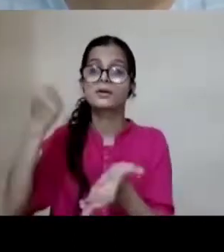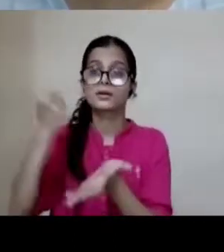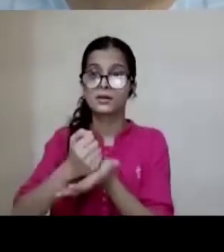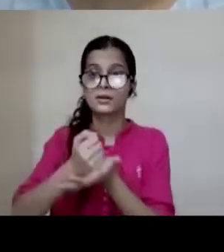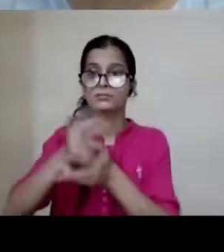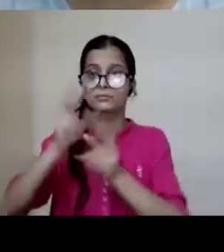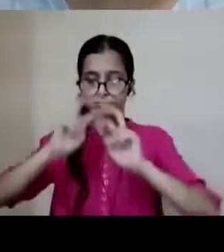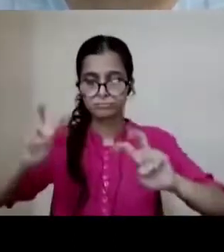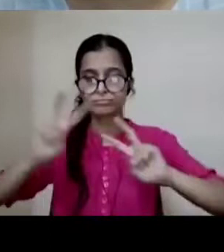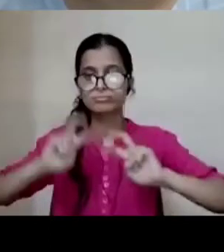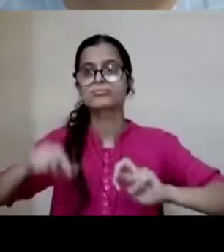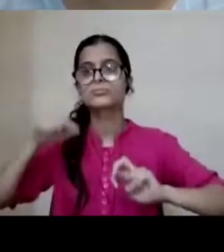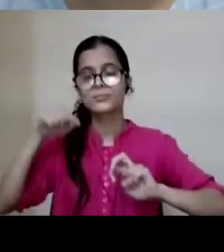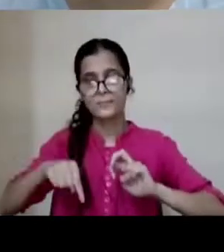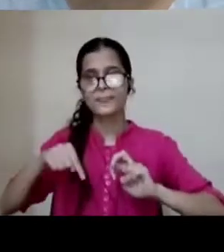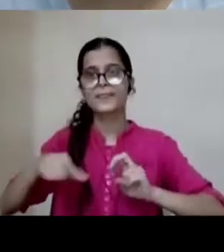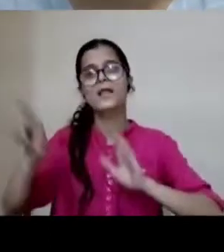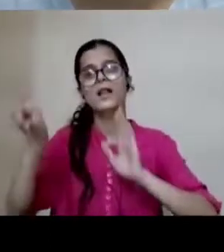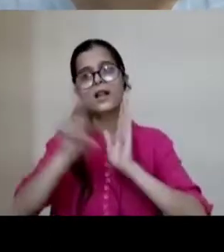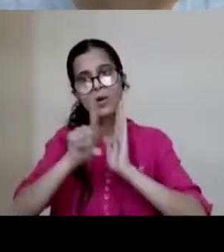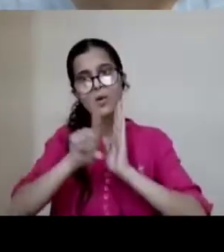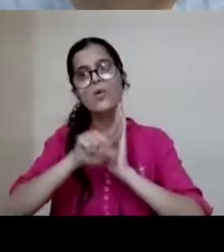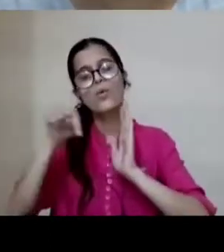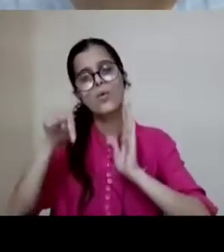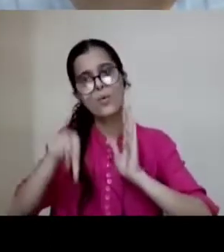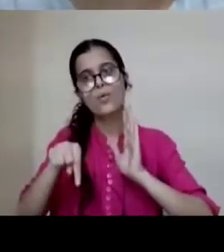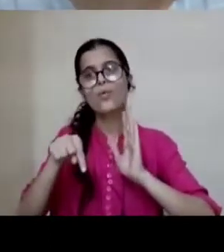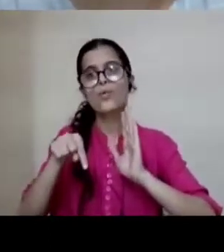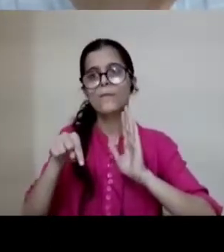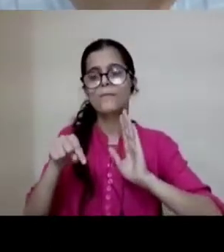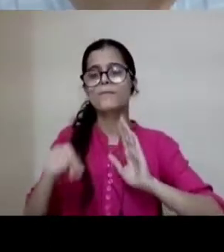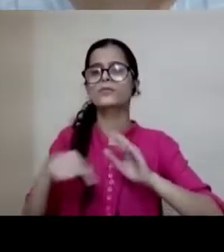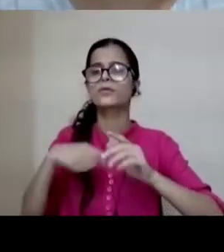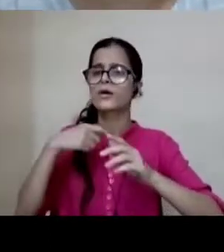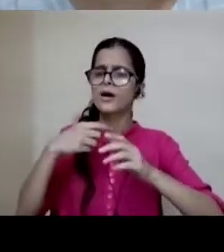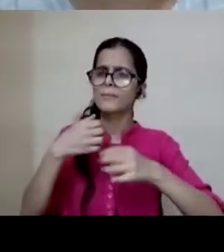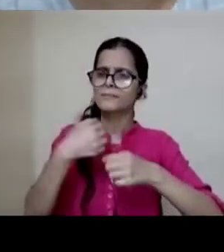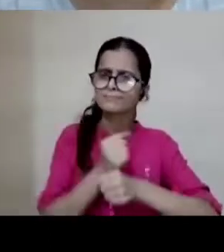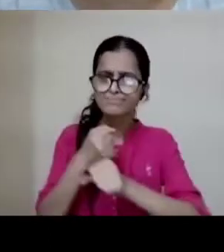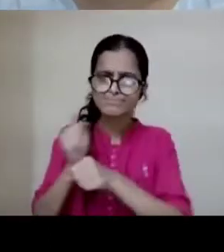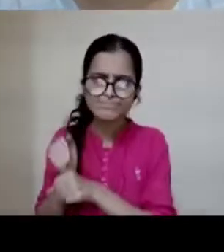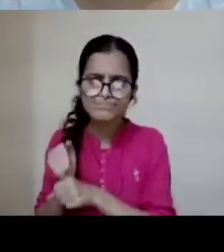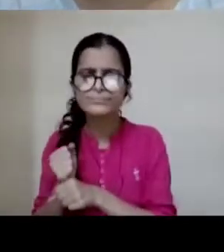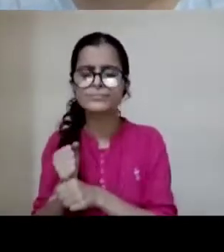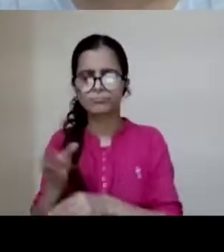envisaged in the law, wherein the formulation of,